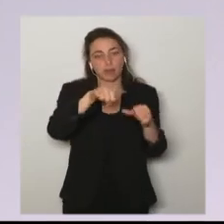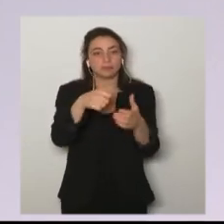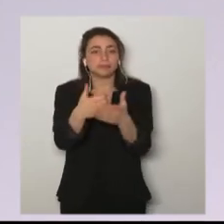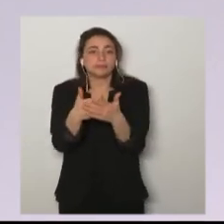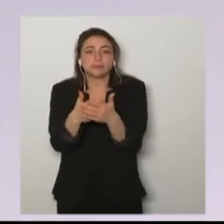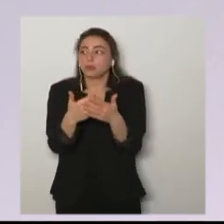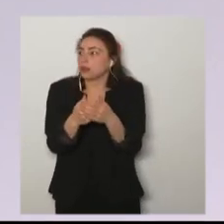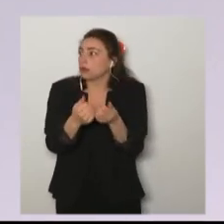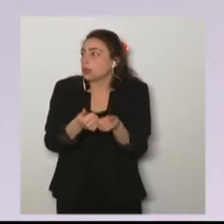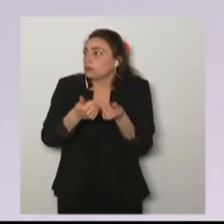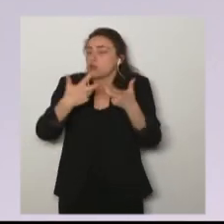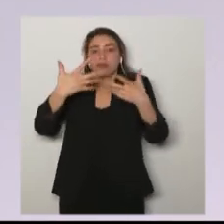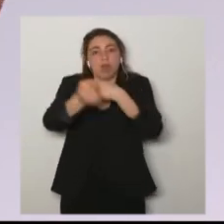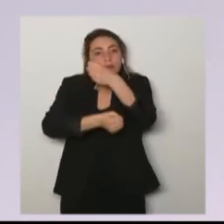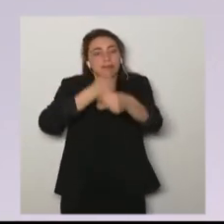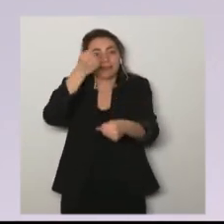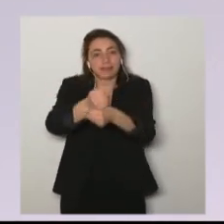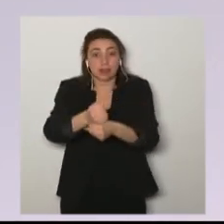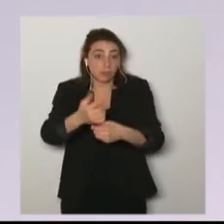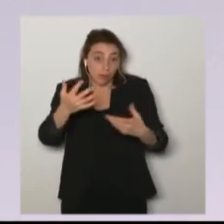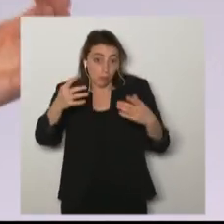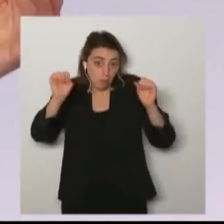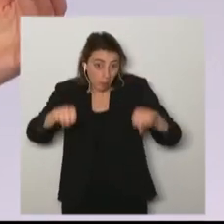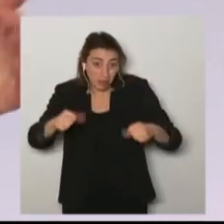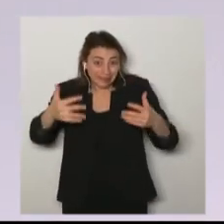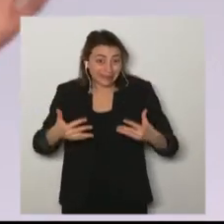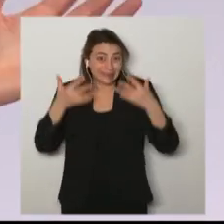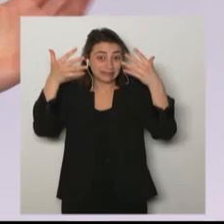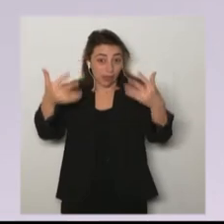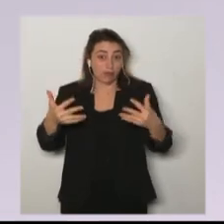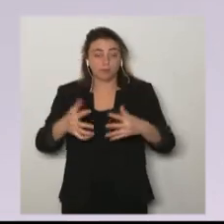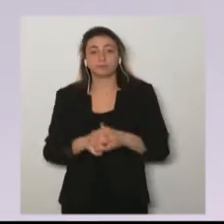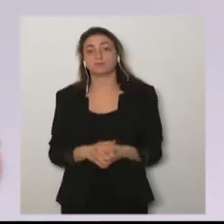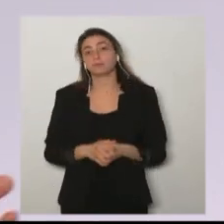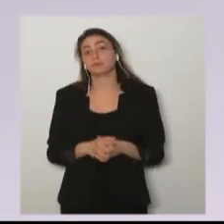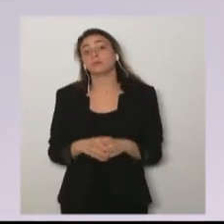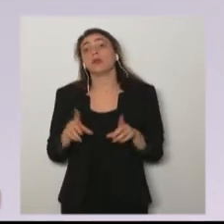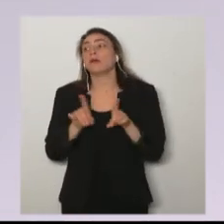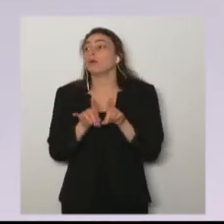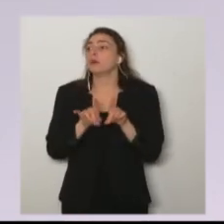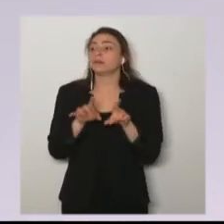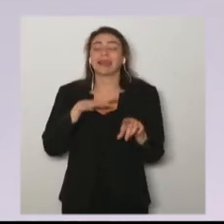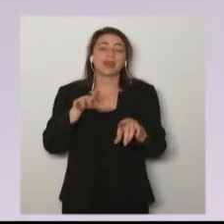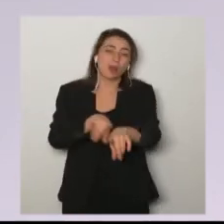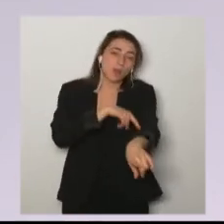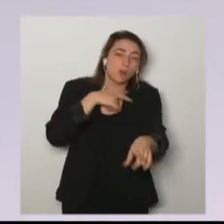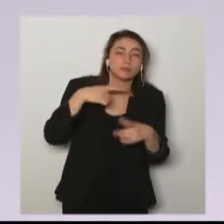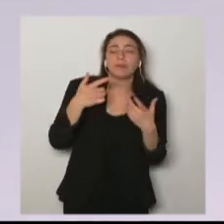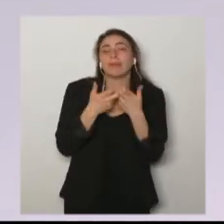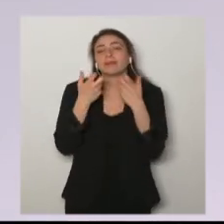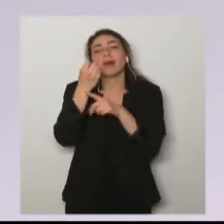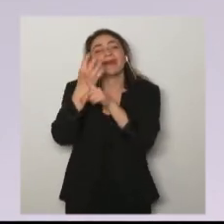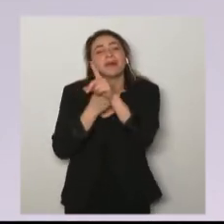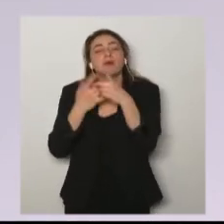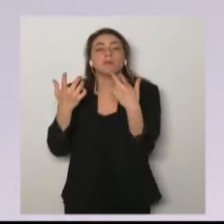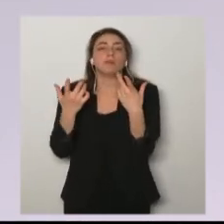maybe. And there are more long-lasting effects. We know more about it, the fatigue. So our